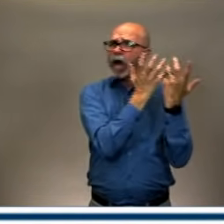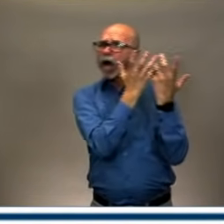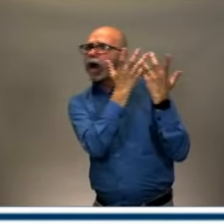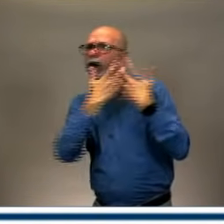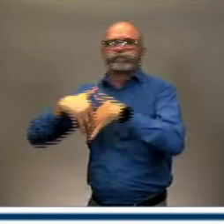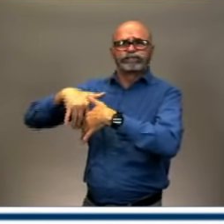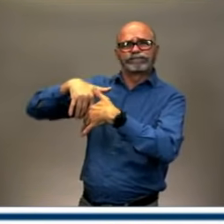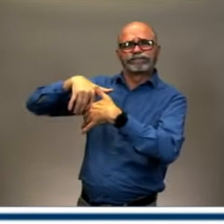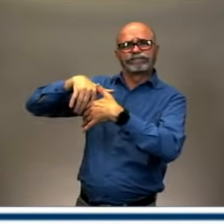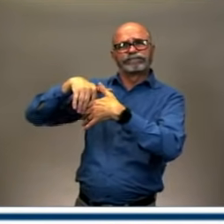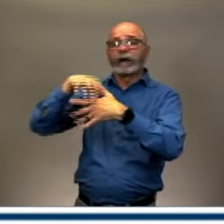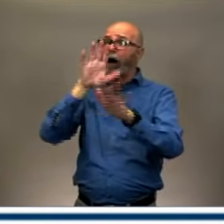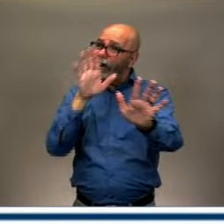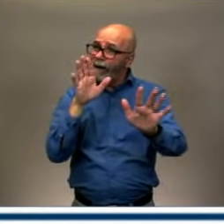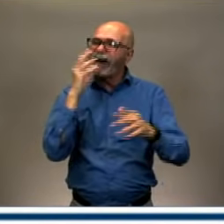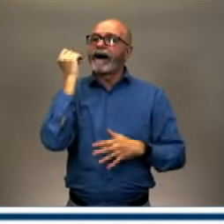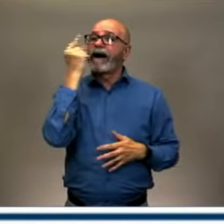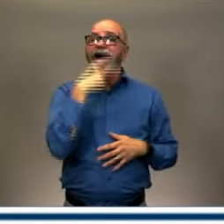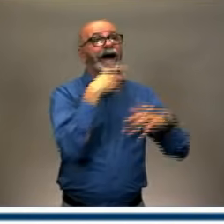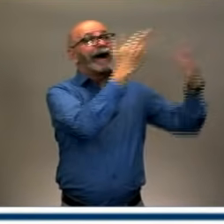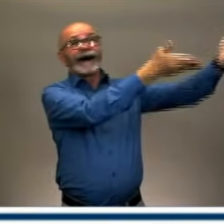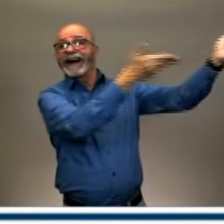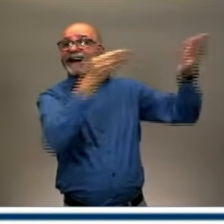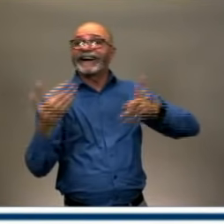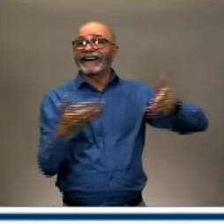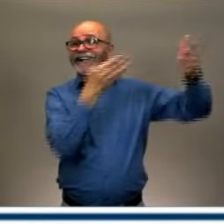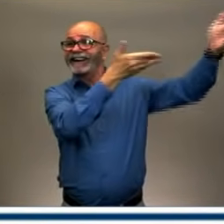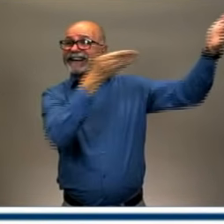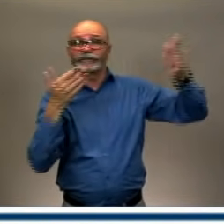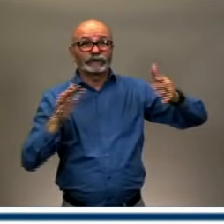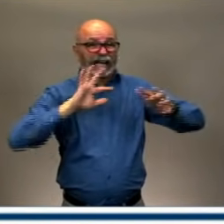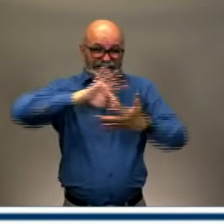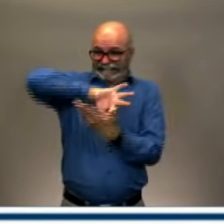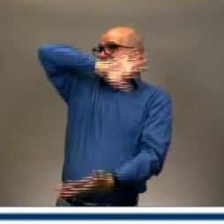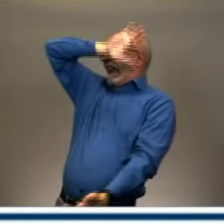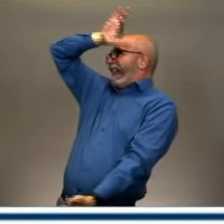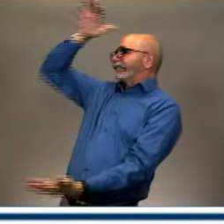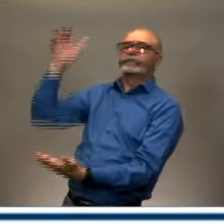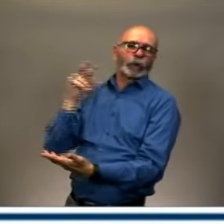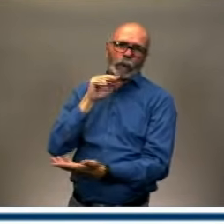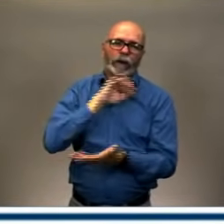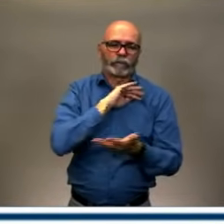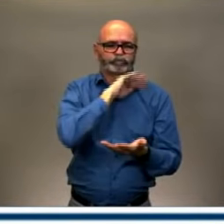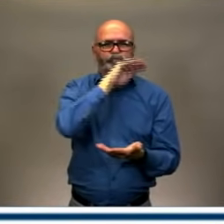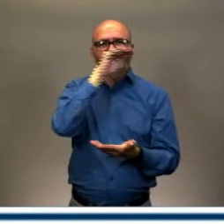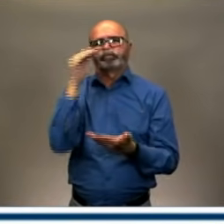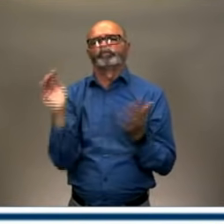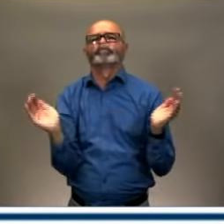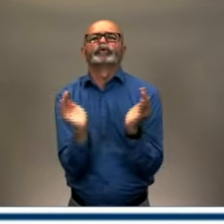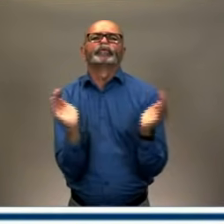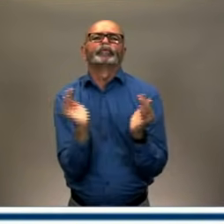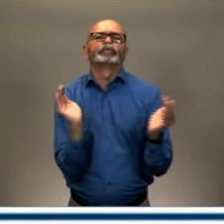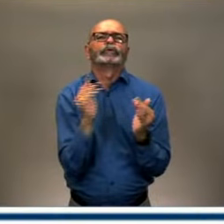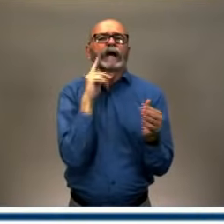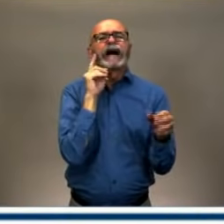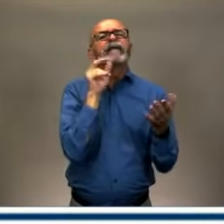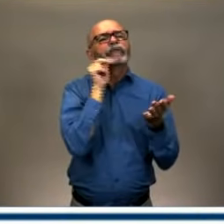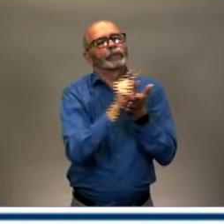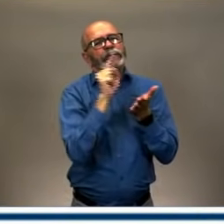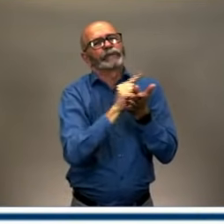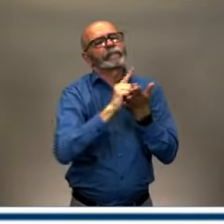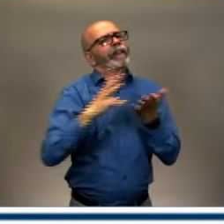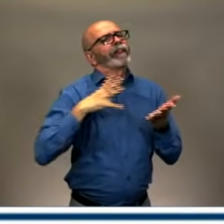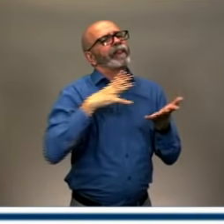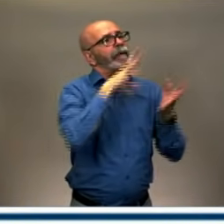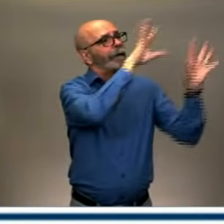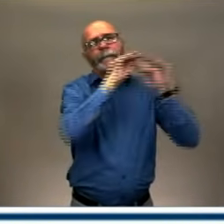in relatively small amounts week by week. So our goal is to vaccinate as many people as quickly as possible with the product that we will